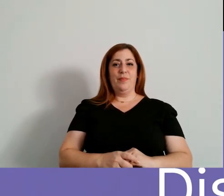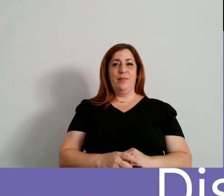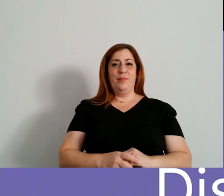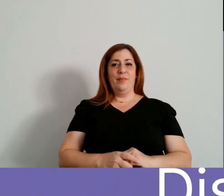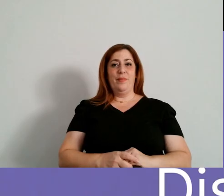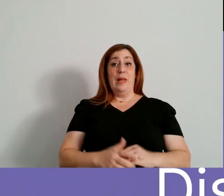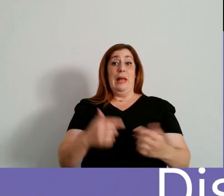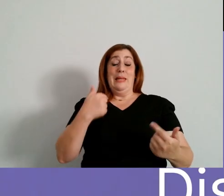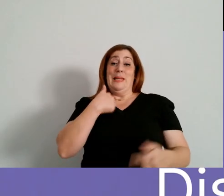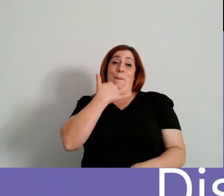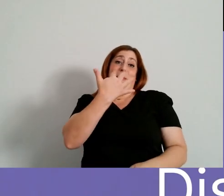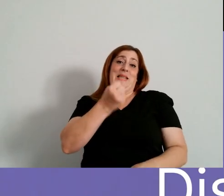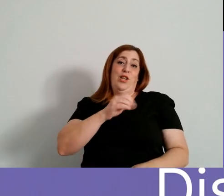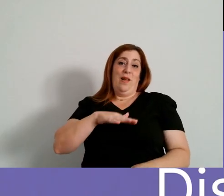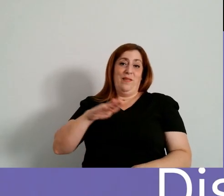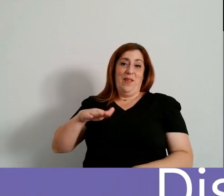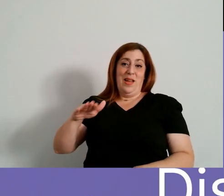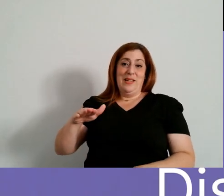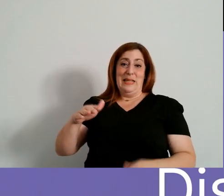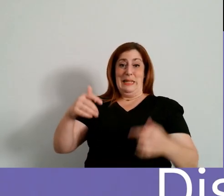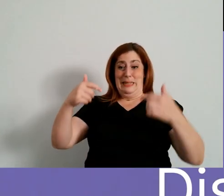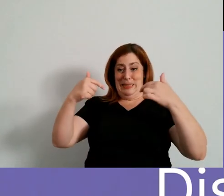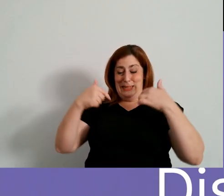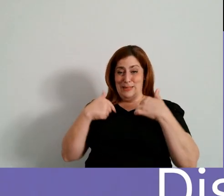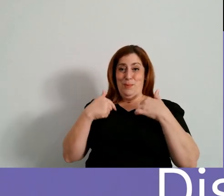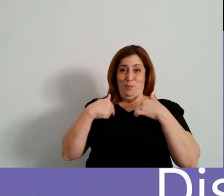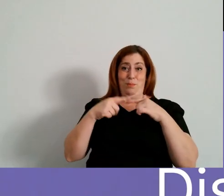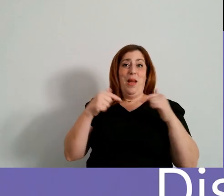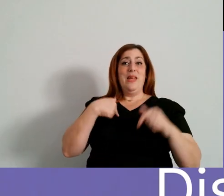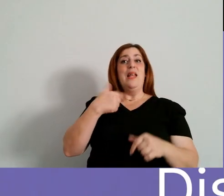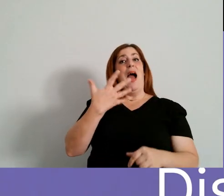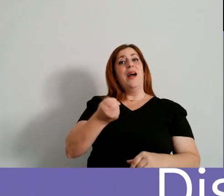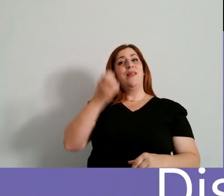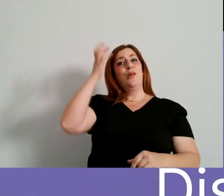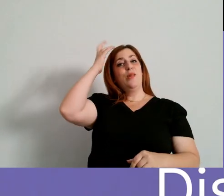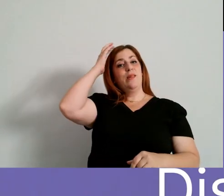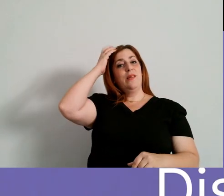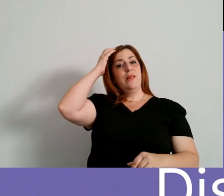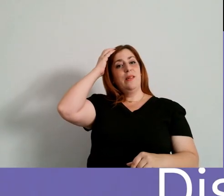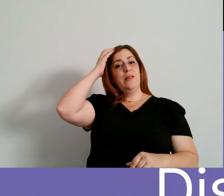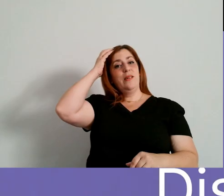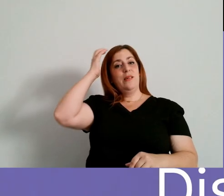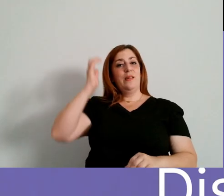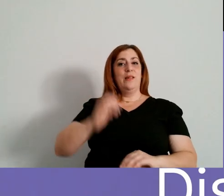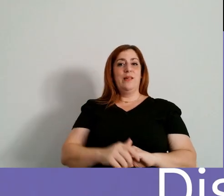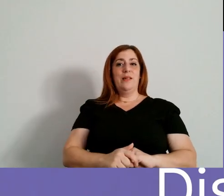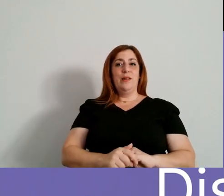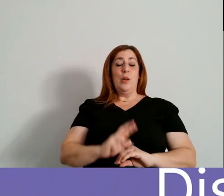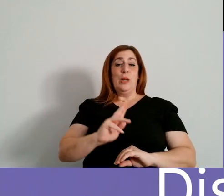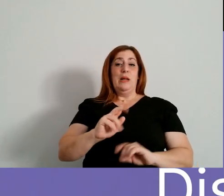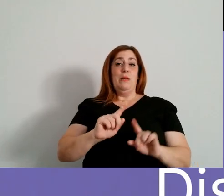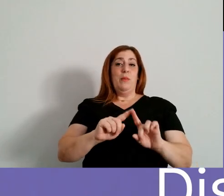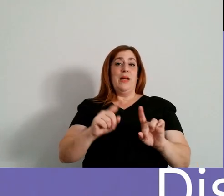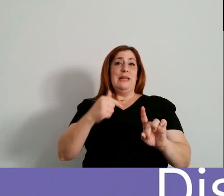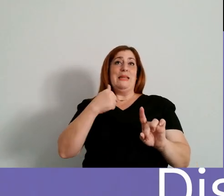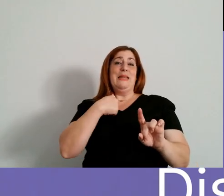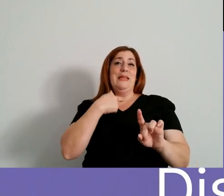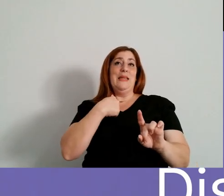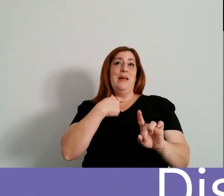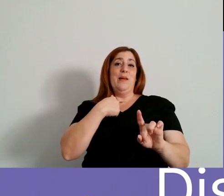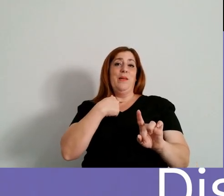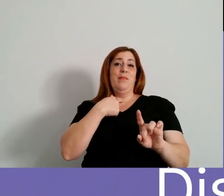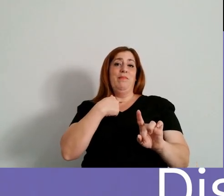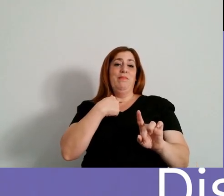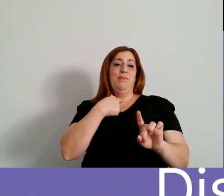I'm not a parent of an autistic person. I'm an autistic person myself, and I did not go through male